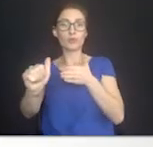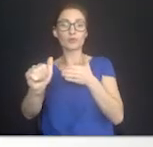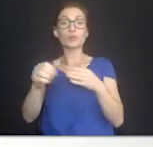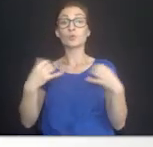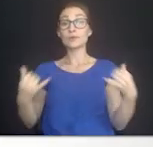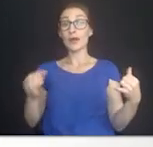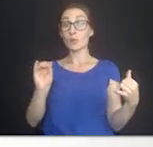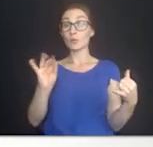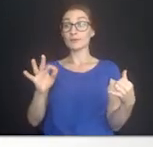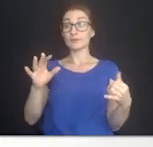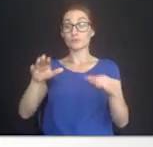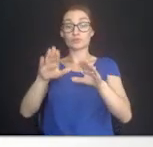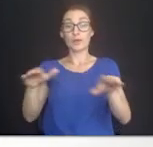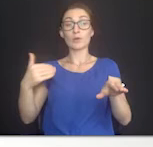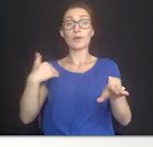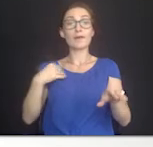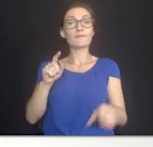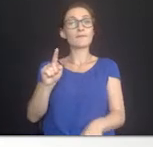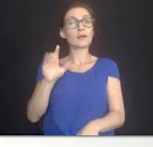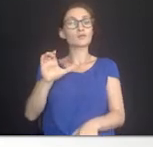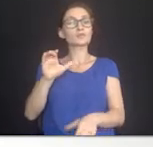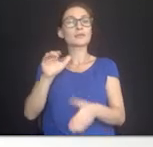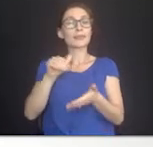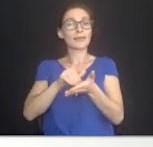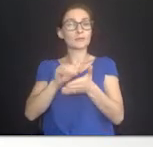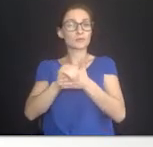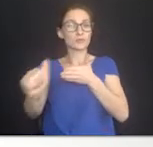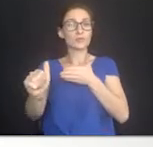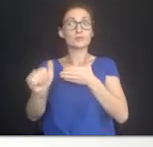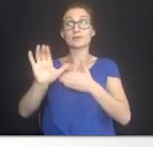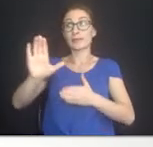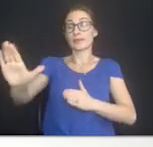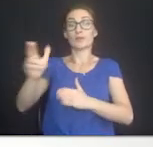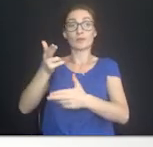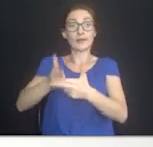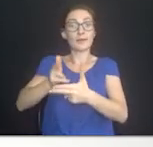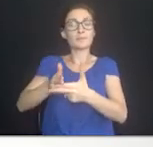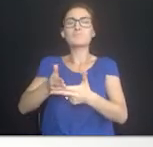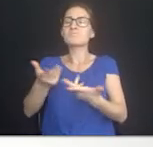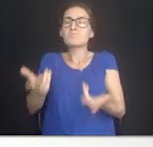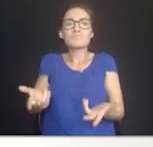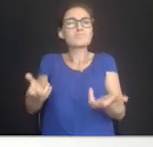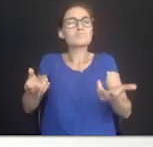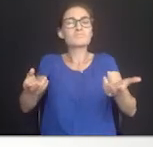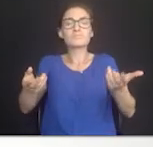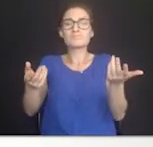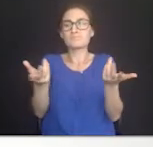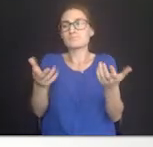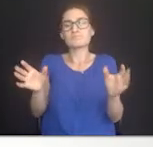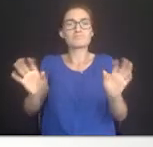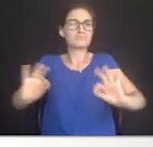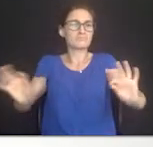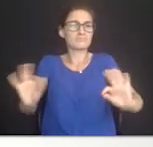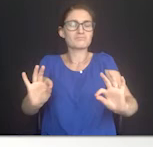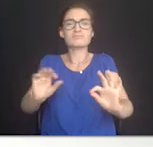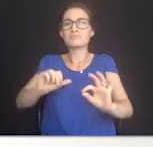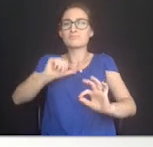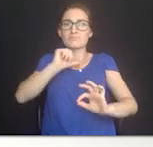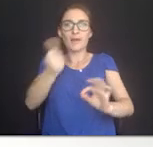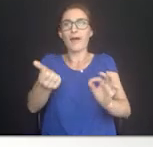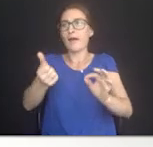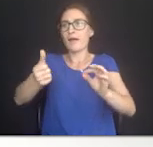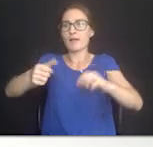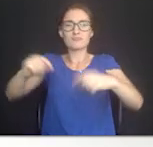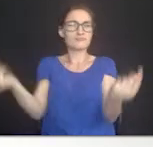$100,000 in their name, it's not gonna hurt them if it's in this account, right? And so they're very much structured to